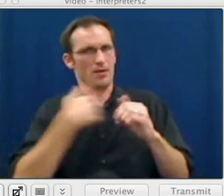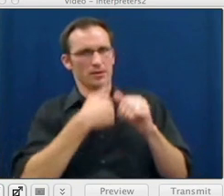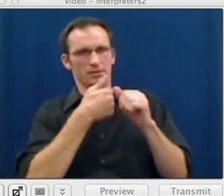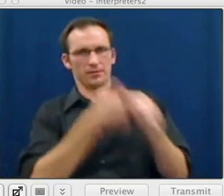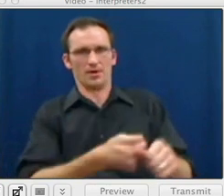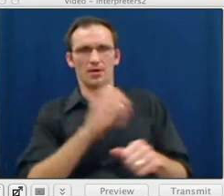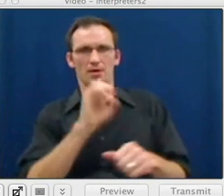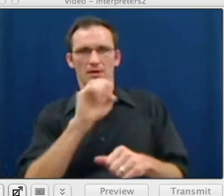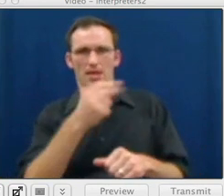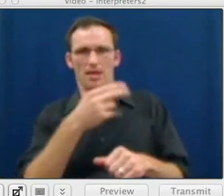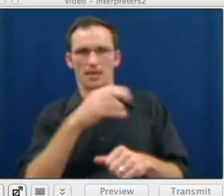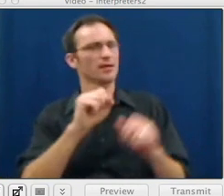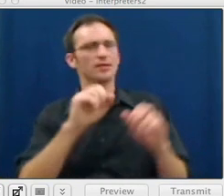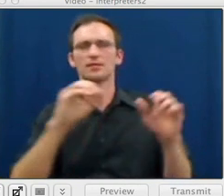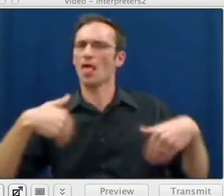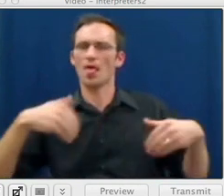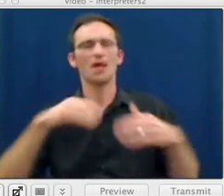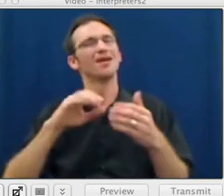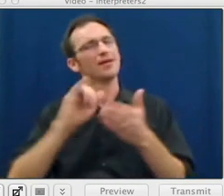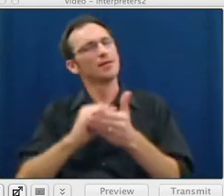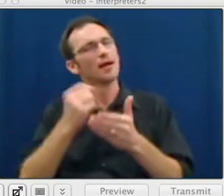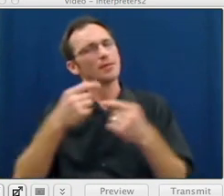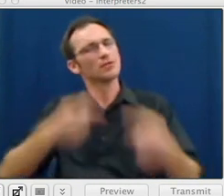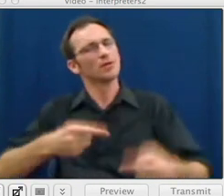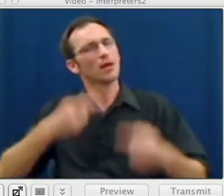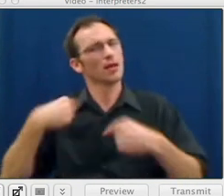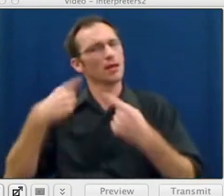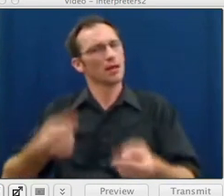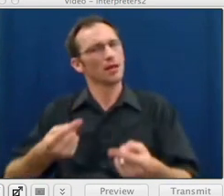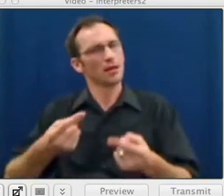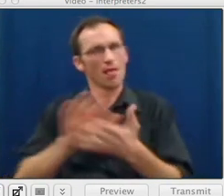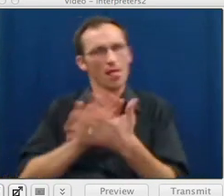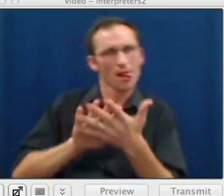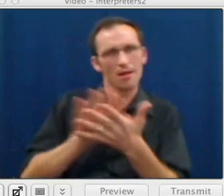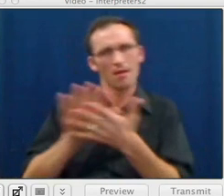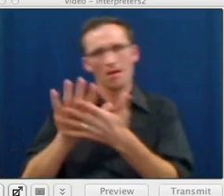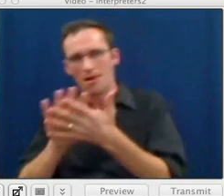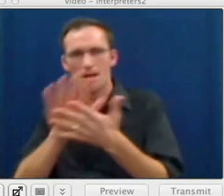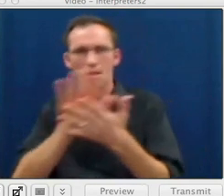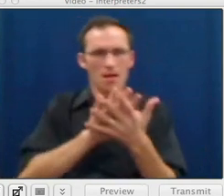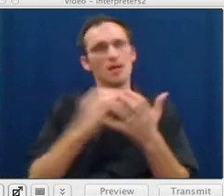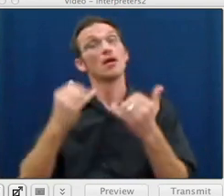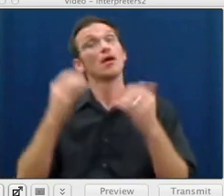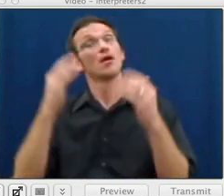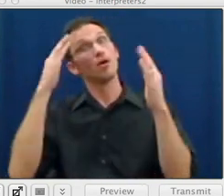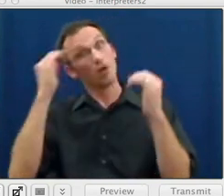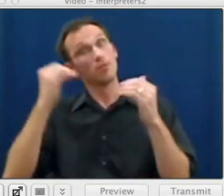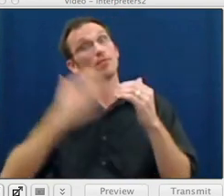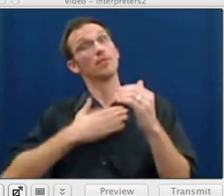struggle. So hopefully these examples will highlight for you,